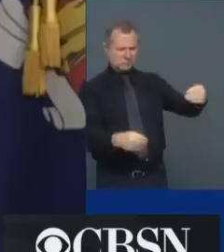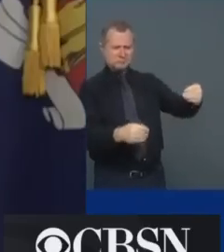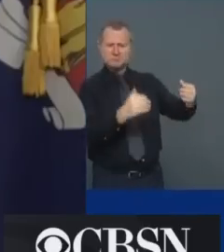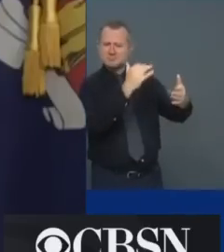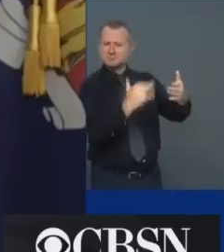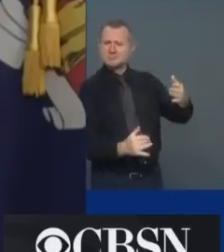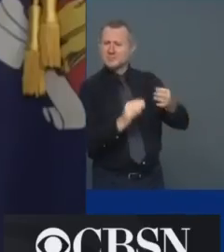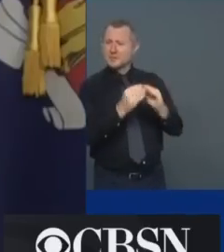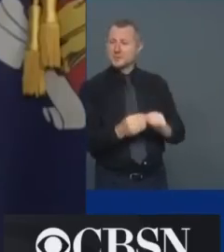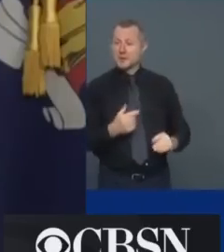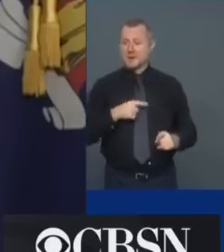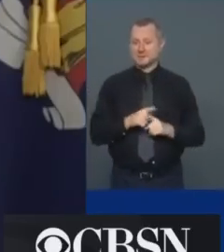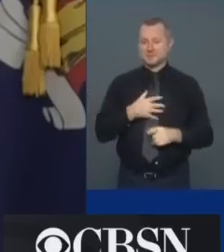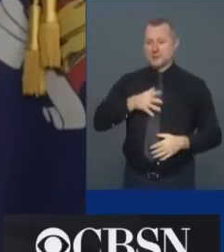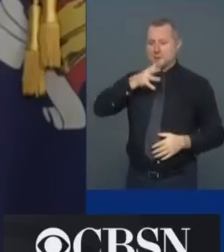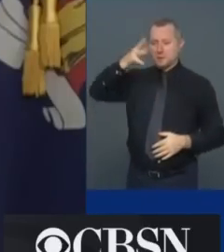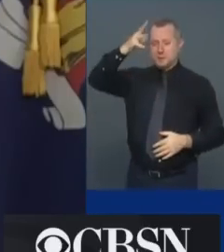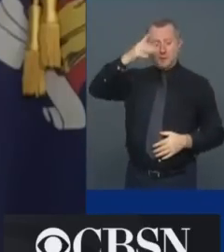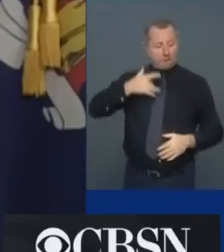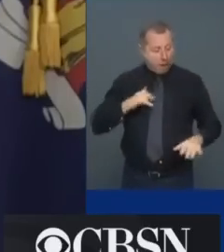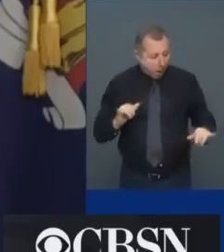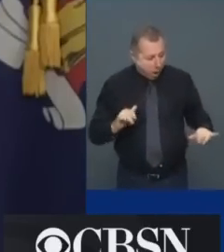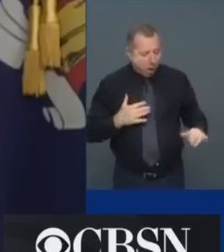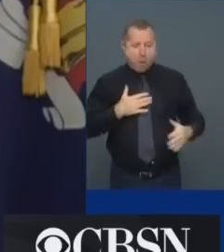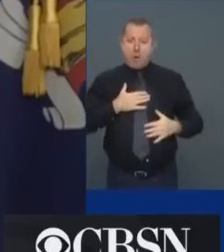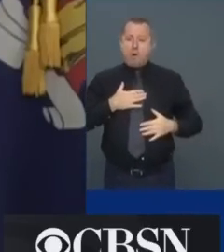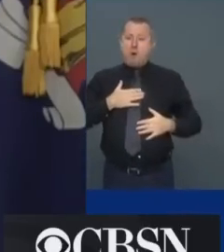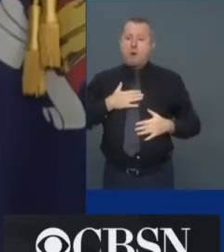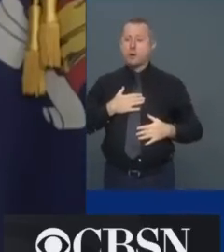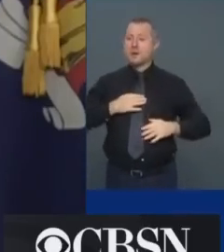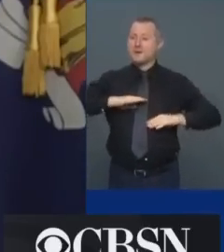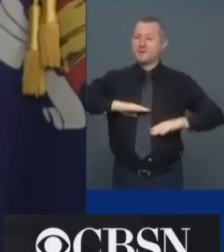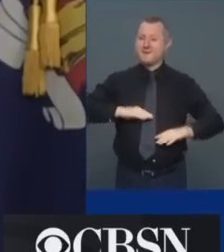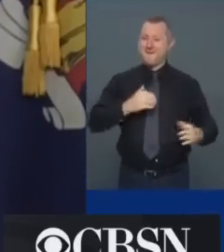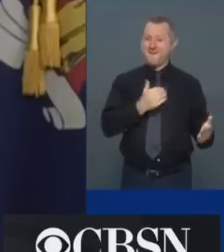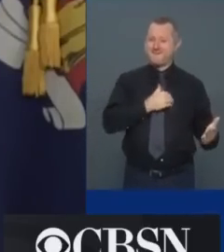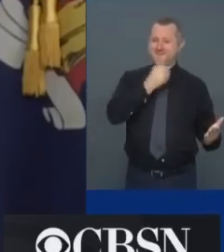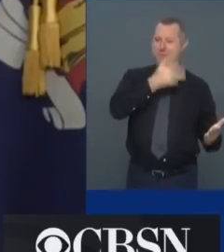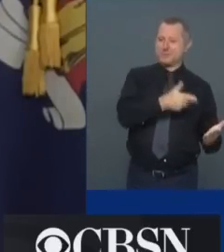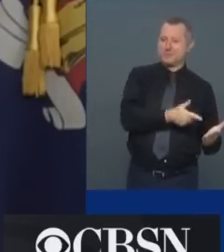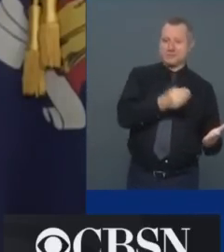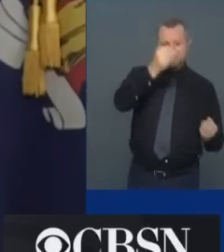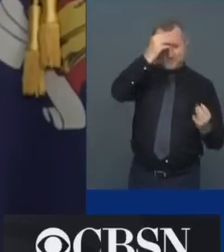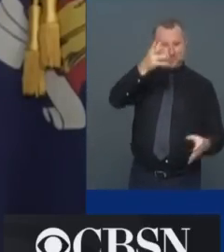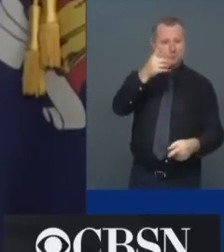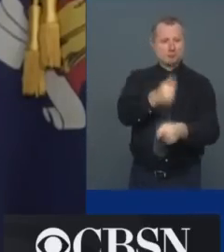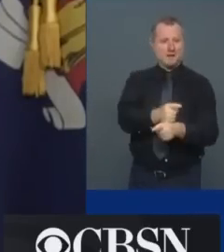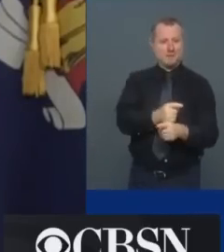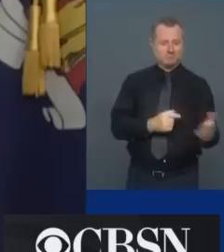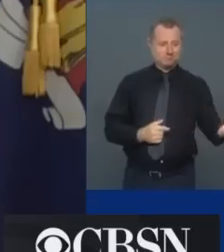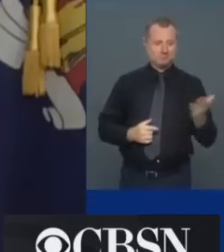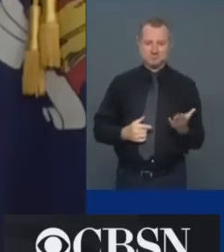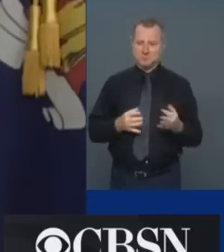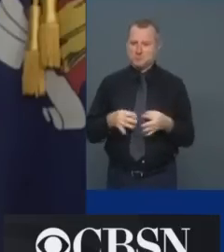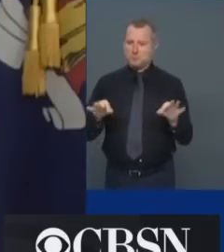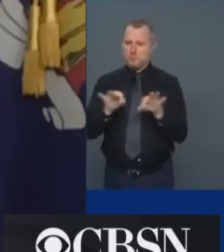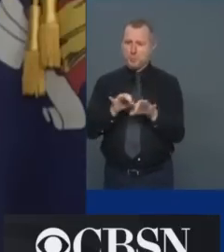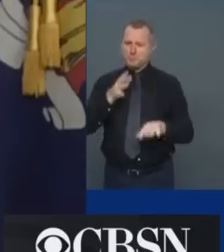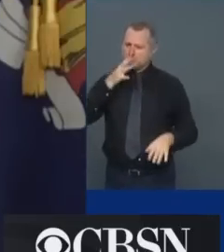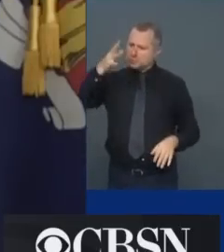that. They're getting the right information, but they have to look at it. And they have to compare it to other